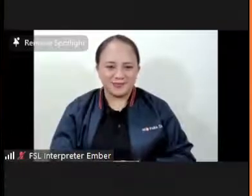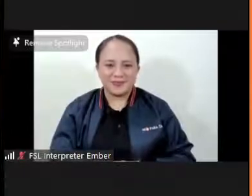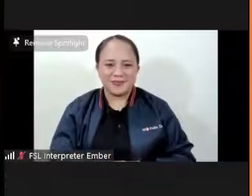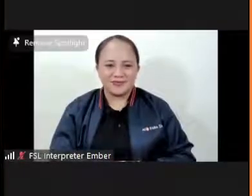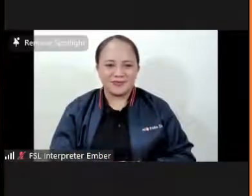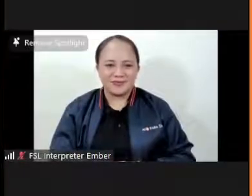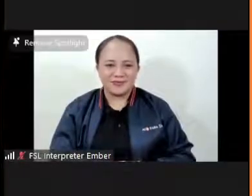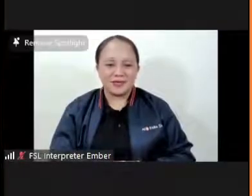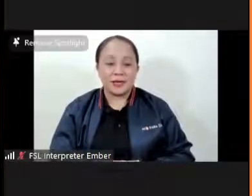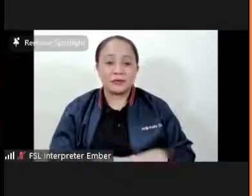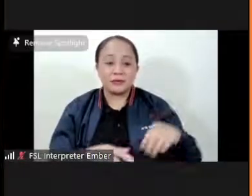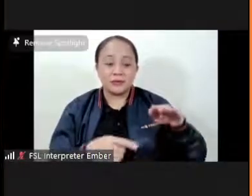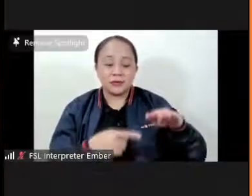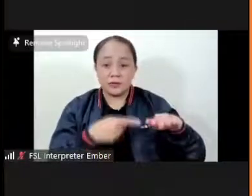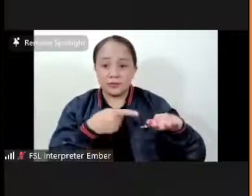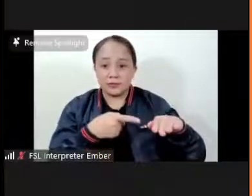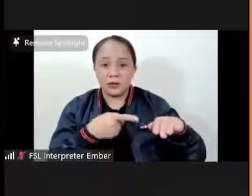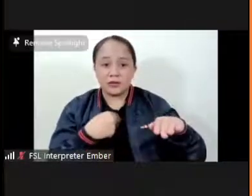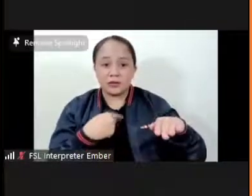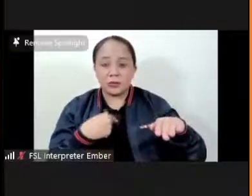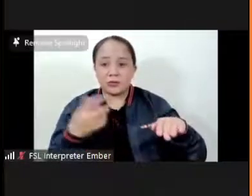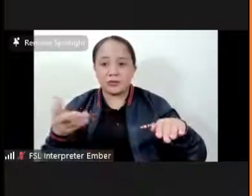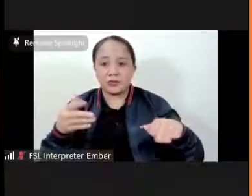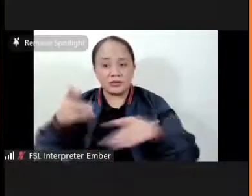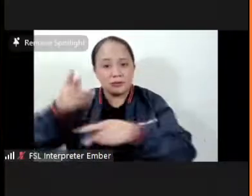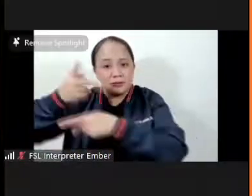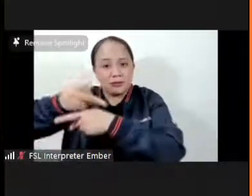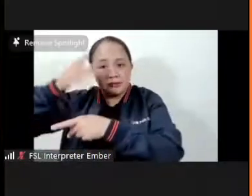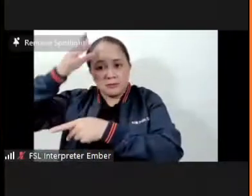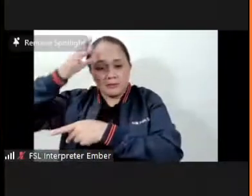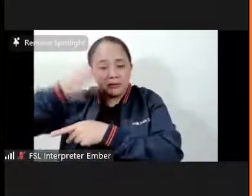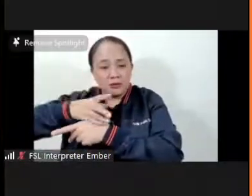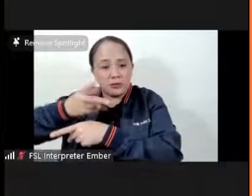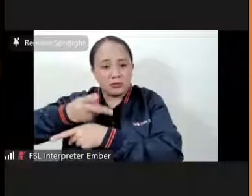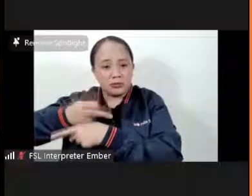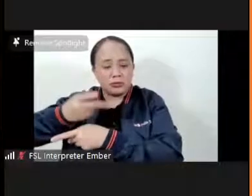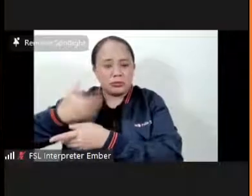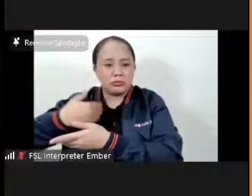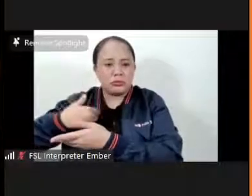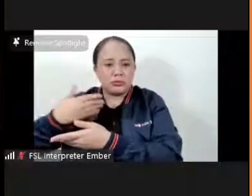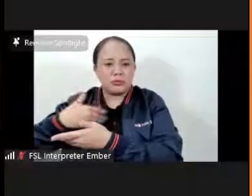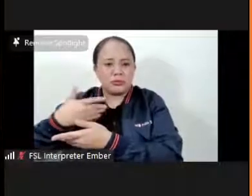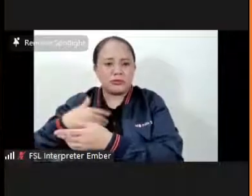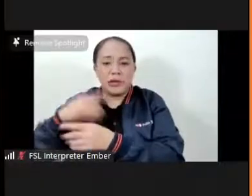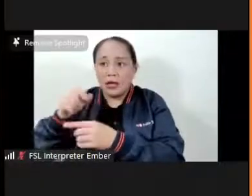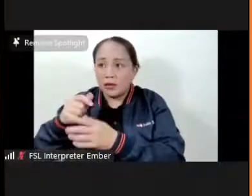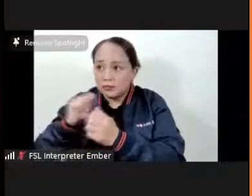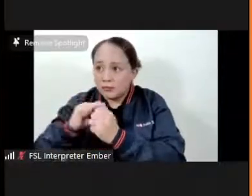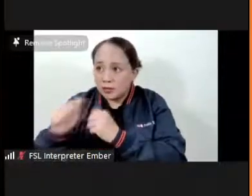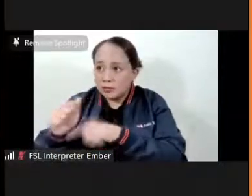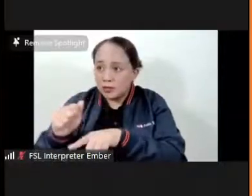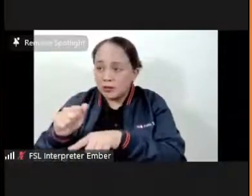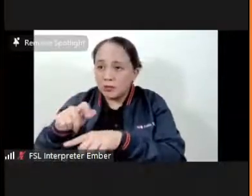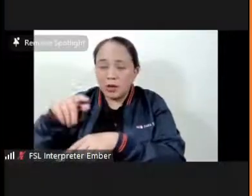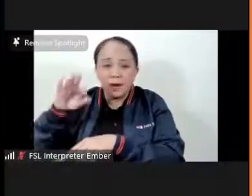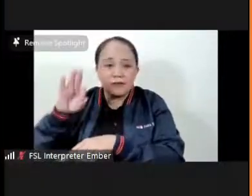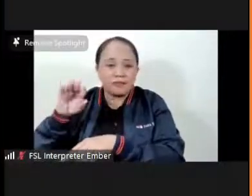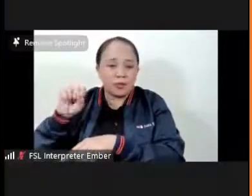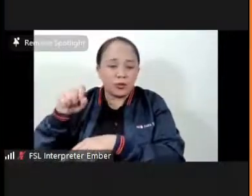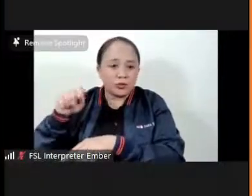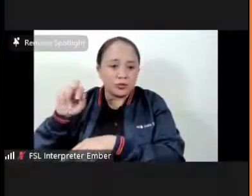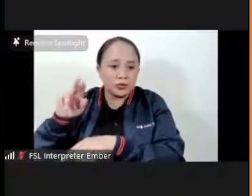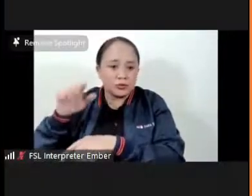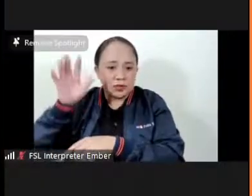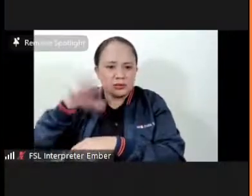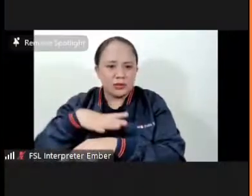Itong bata doon sa foster parent. Kung malalicense siya as foster parent. Opo, parang may